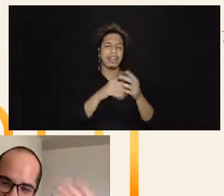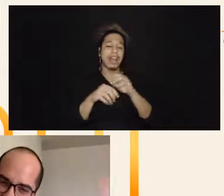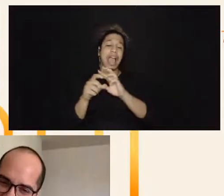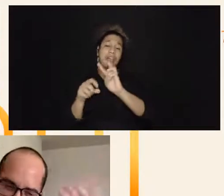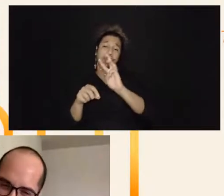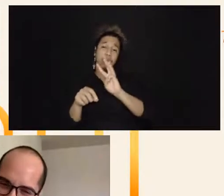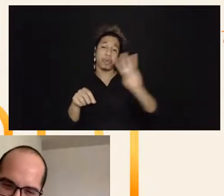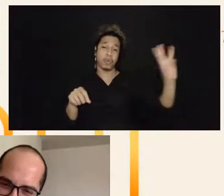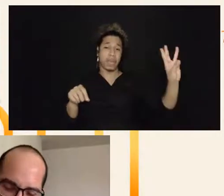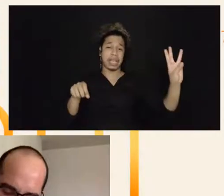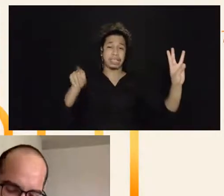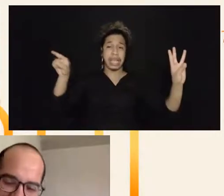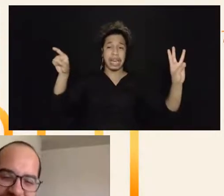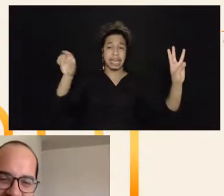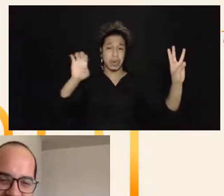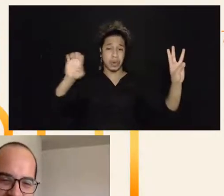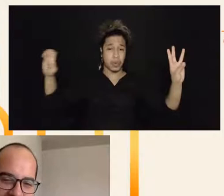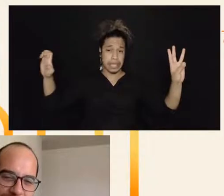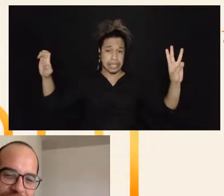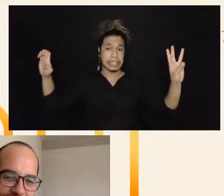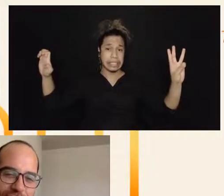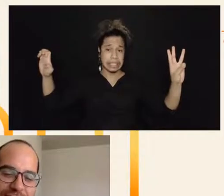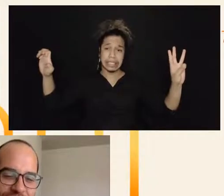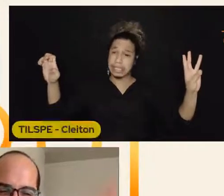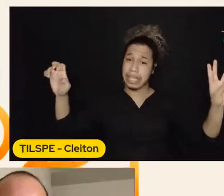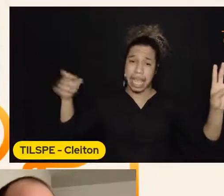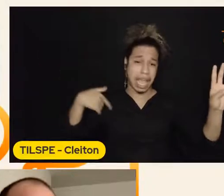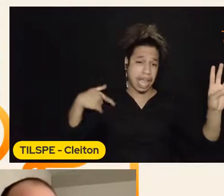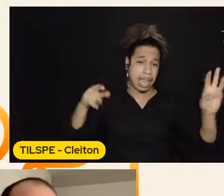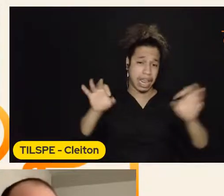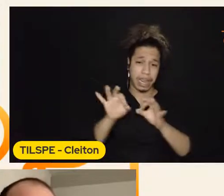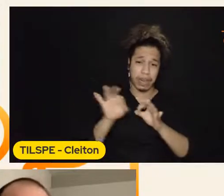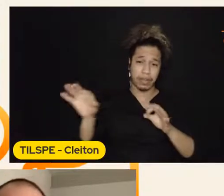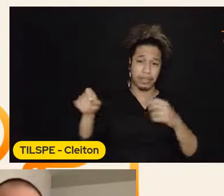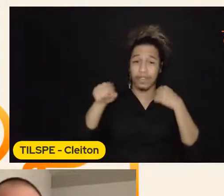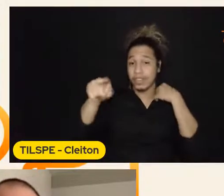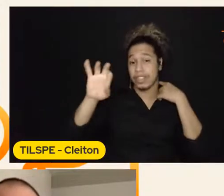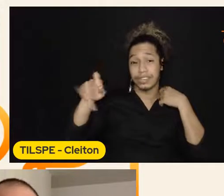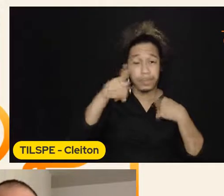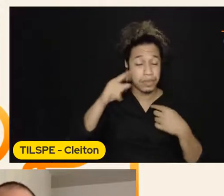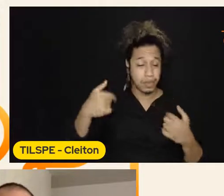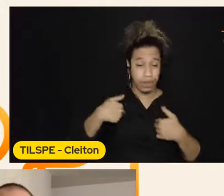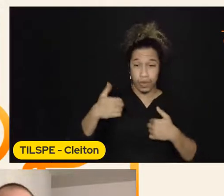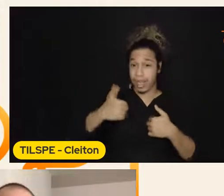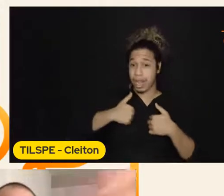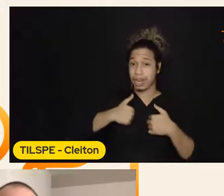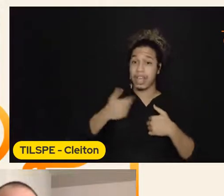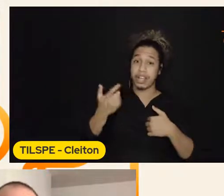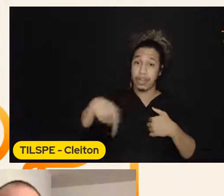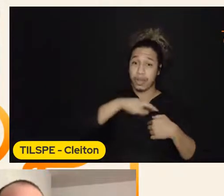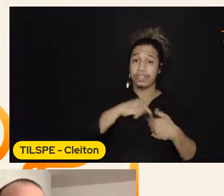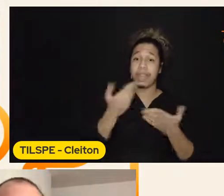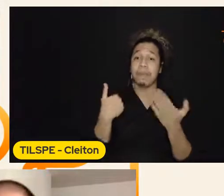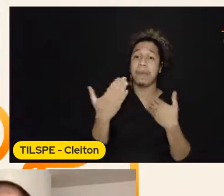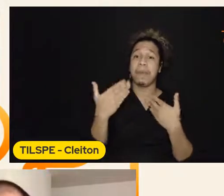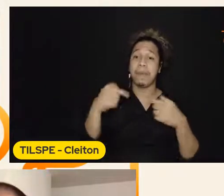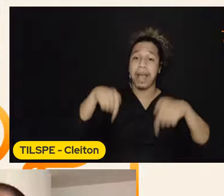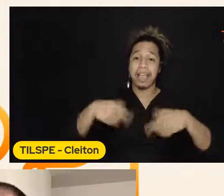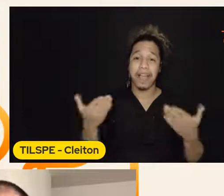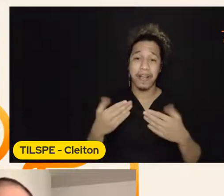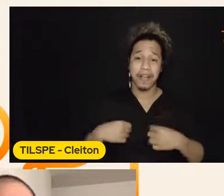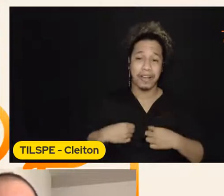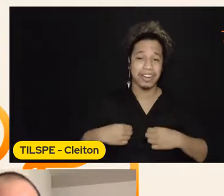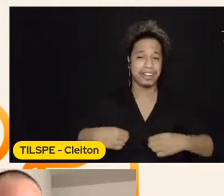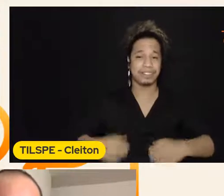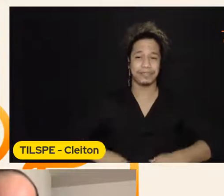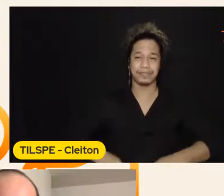east. But that's okay. What is distance, right? You are in João Pessoa, I'm in Canada, and we are still chatting here. So there is no such distance. There